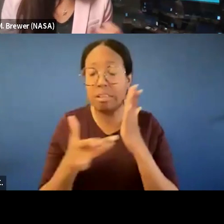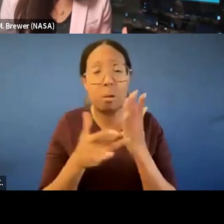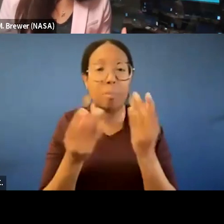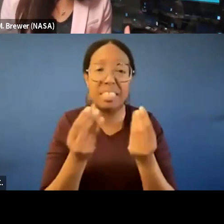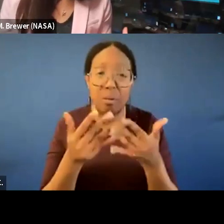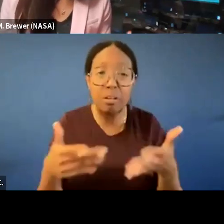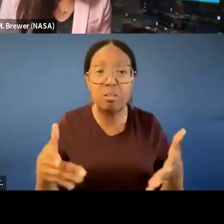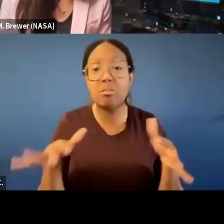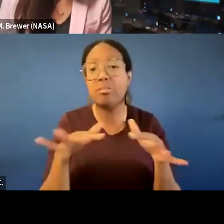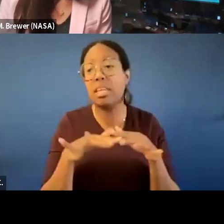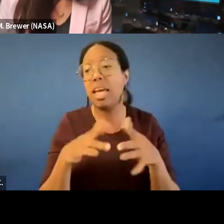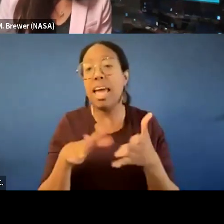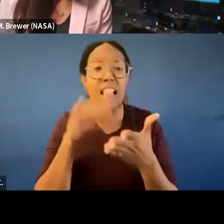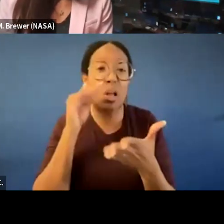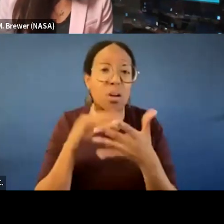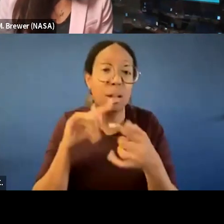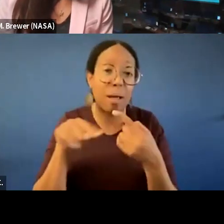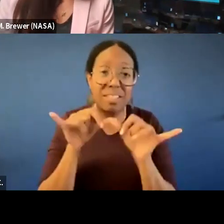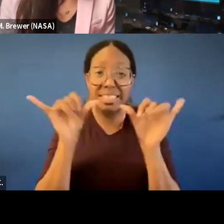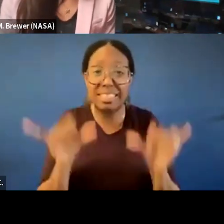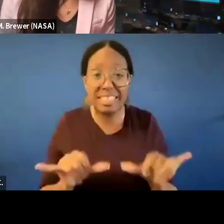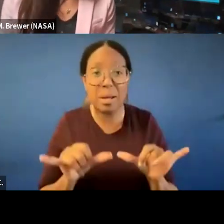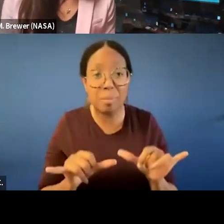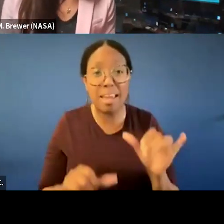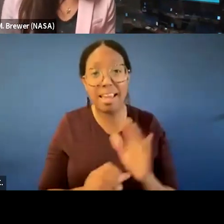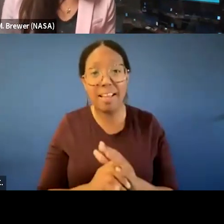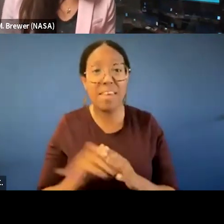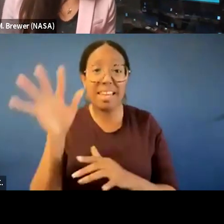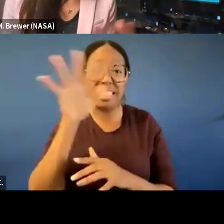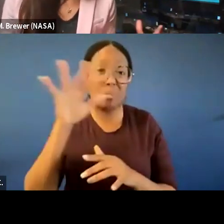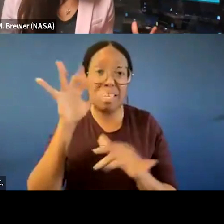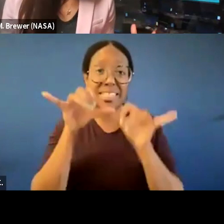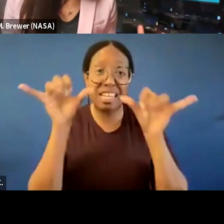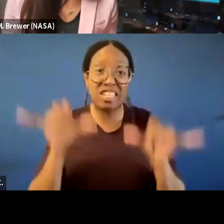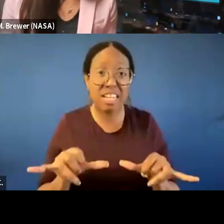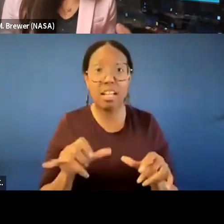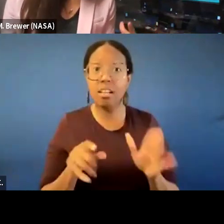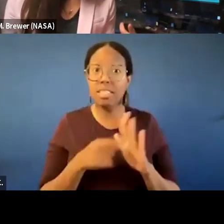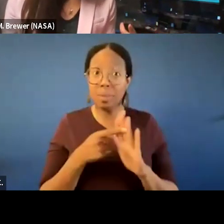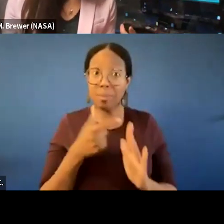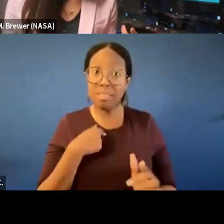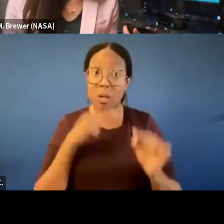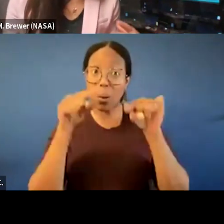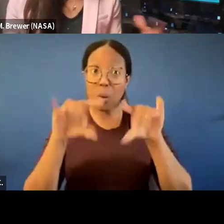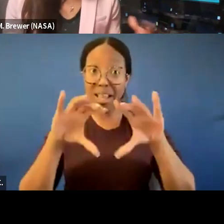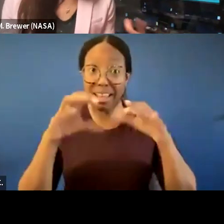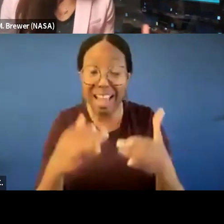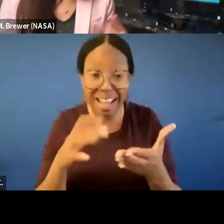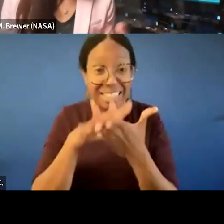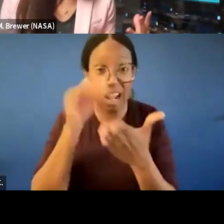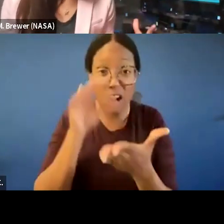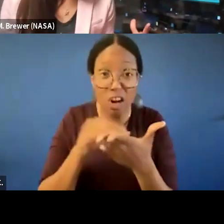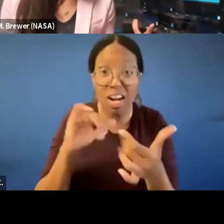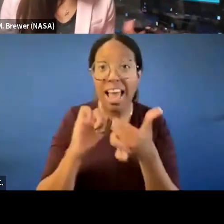more about the systems that are used on the space station. And then I go to classes and learn how the astronauts respond to emergencies and also